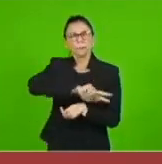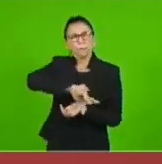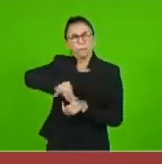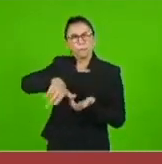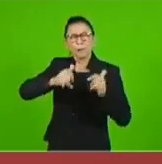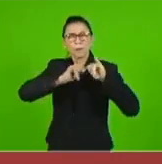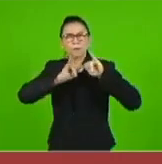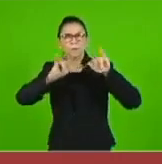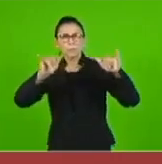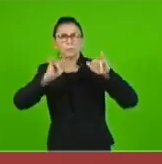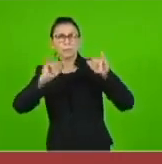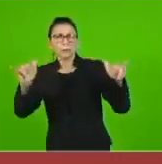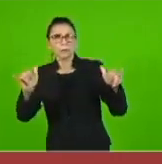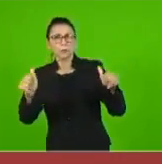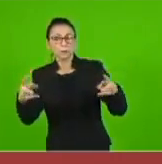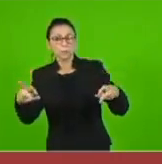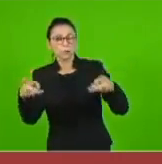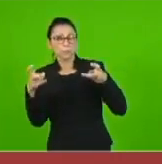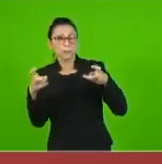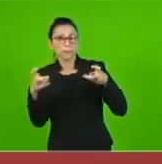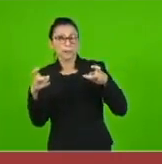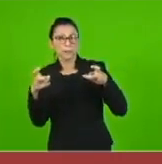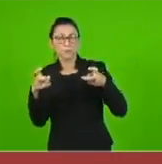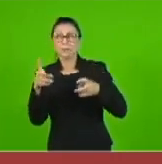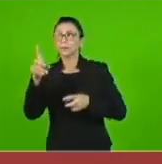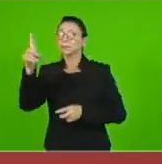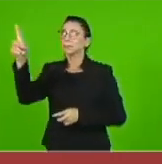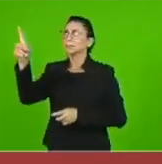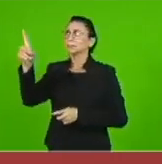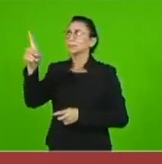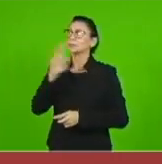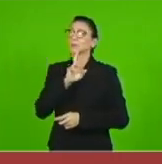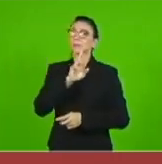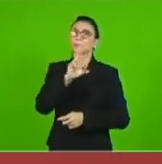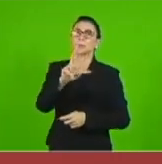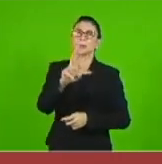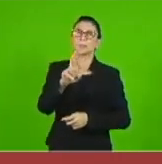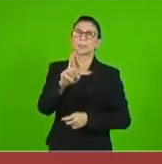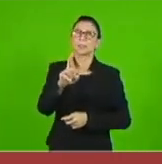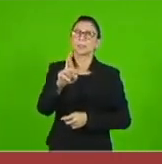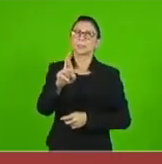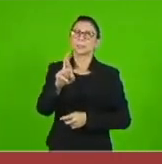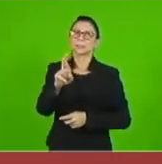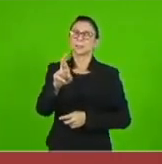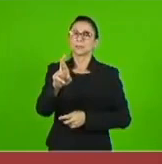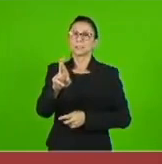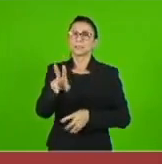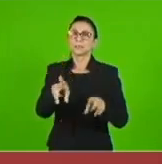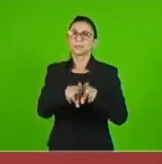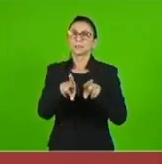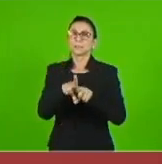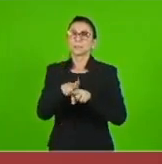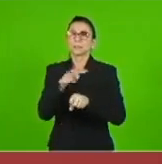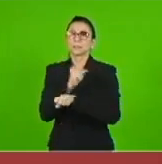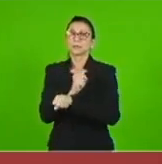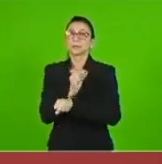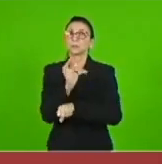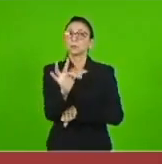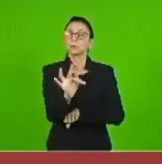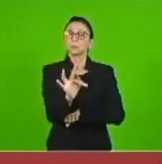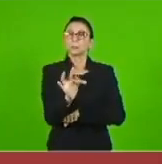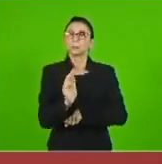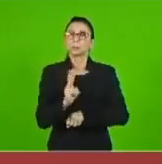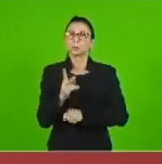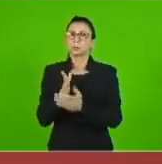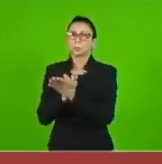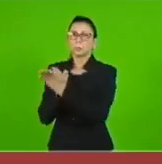the warnings and signs are answers that give us hope to continue in our